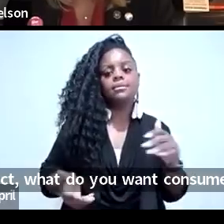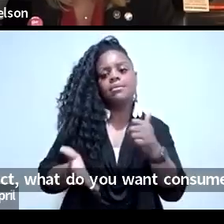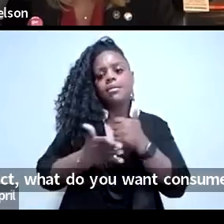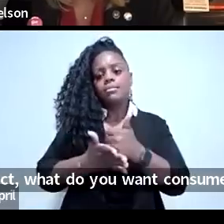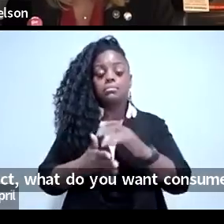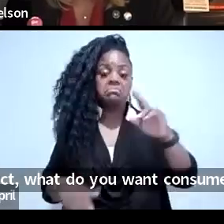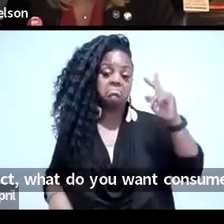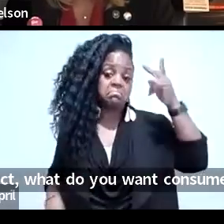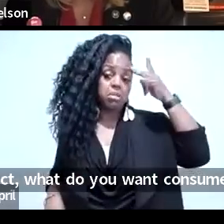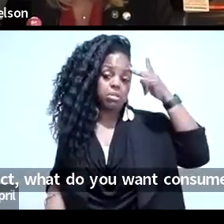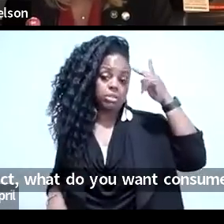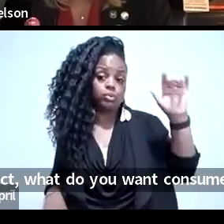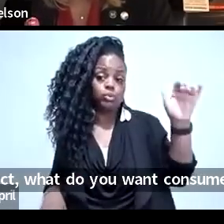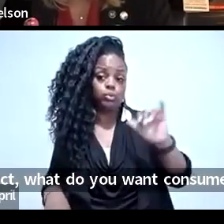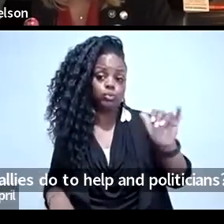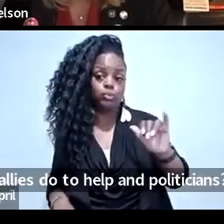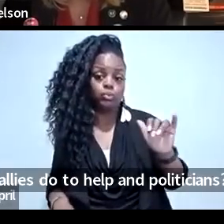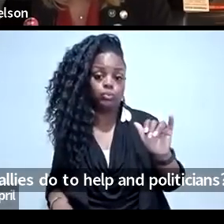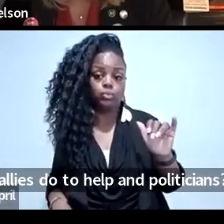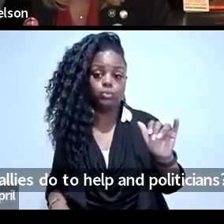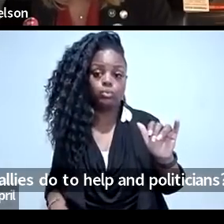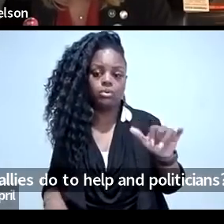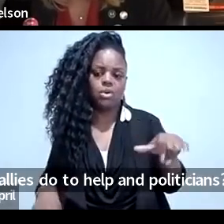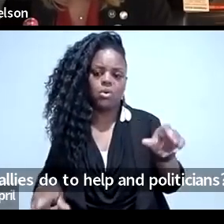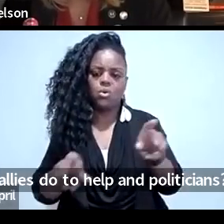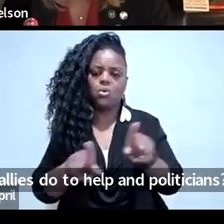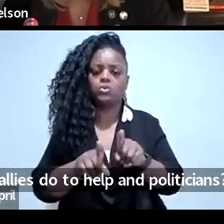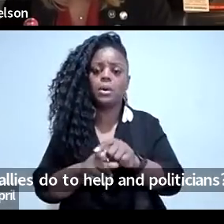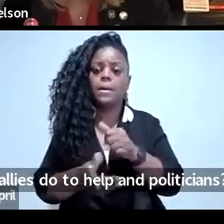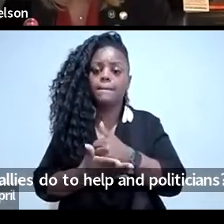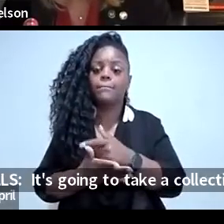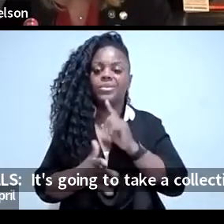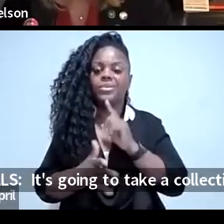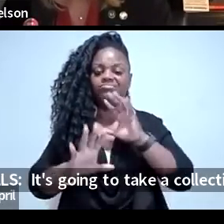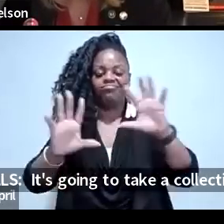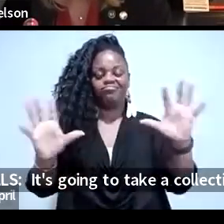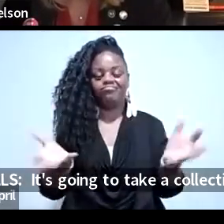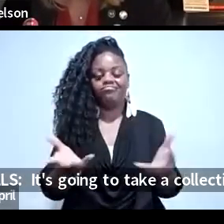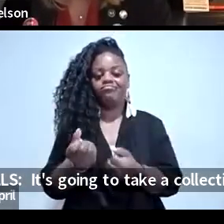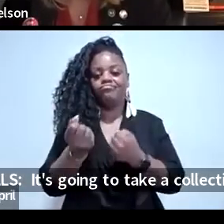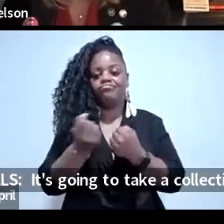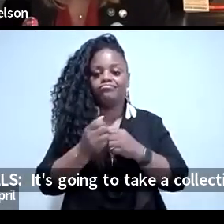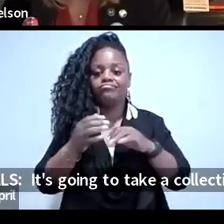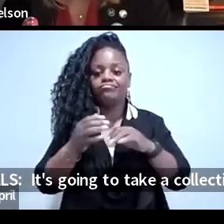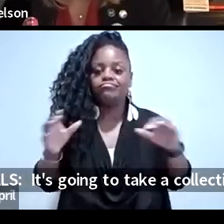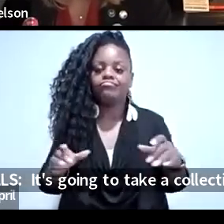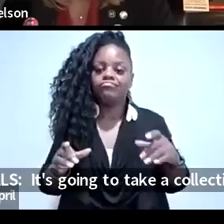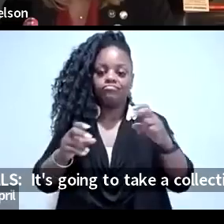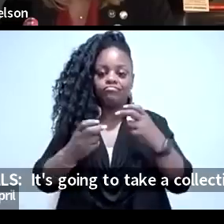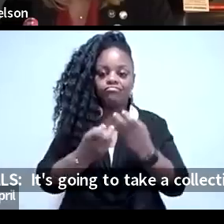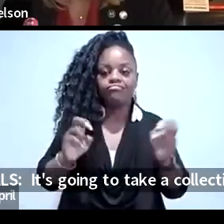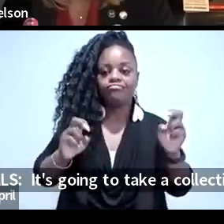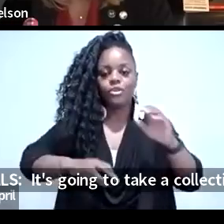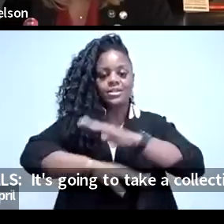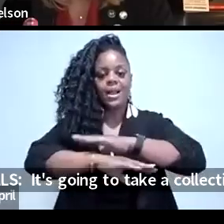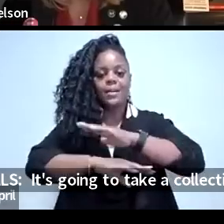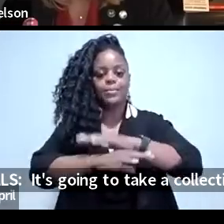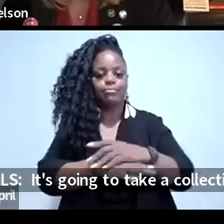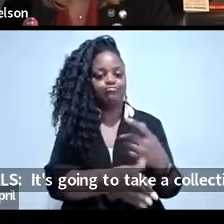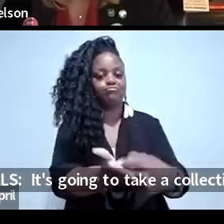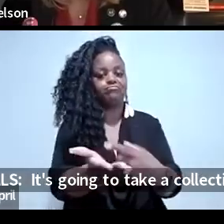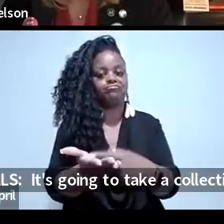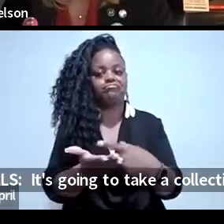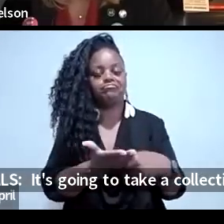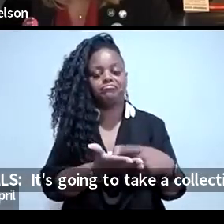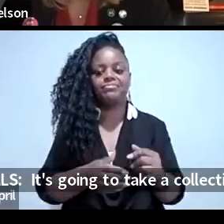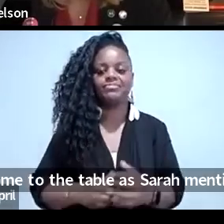collective action to get them to come to the table. As Sarah mentioned, the labor movement has to be on the same accord. It can't